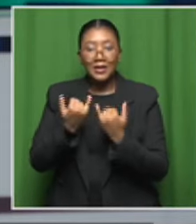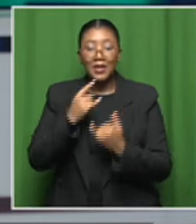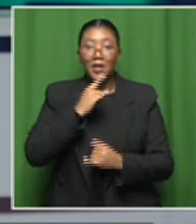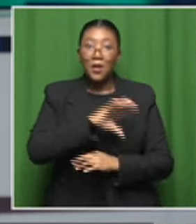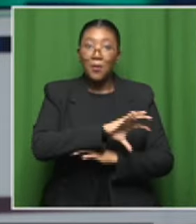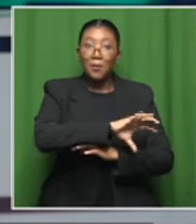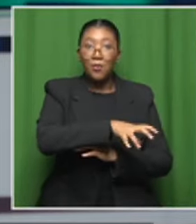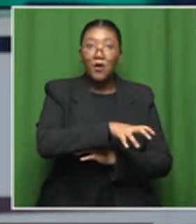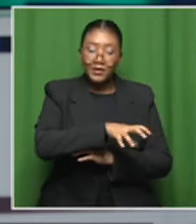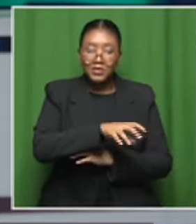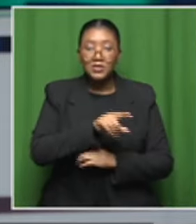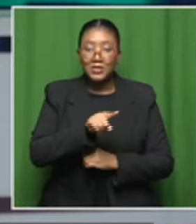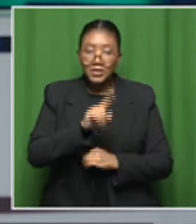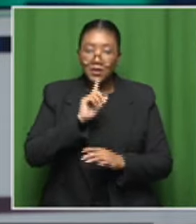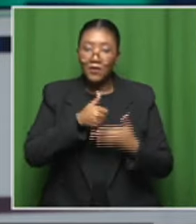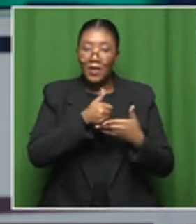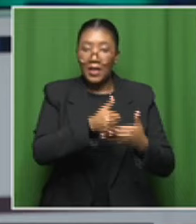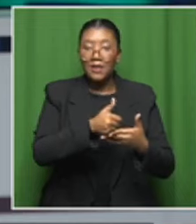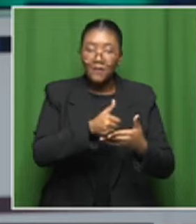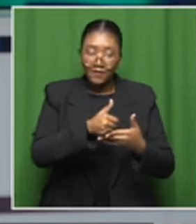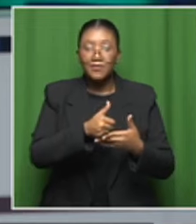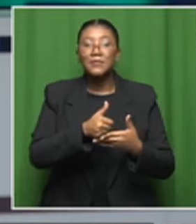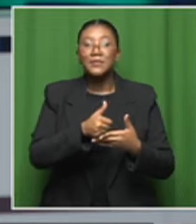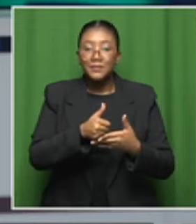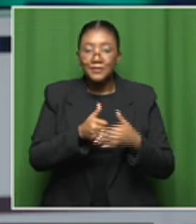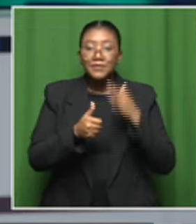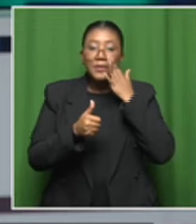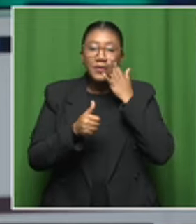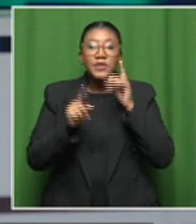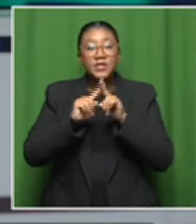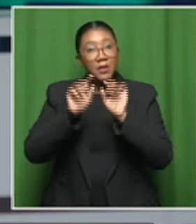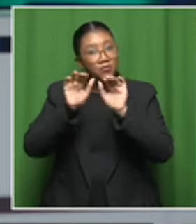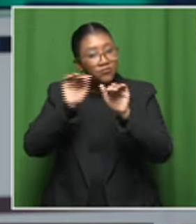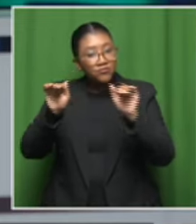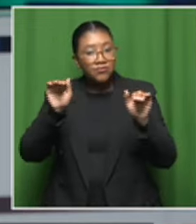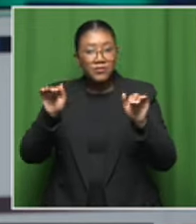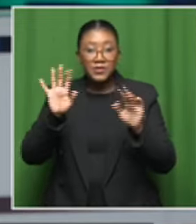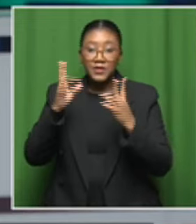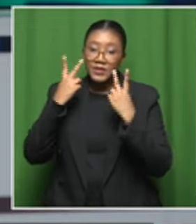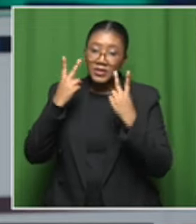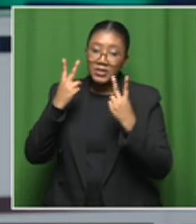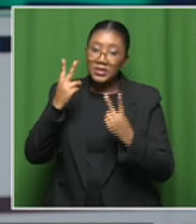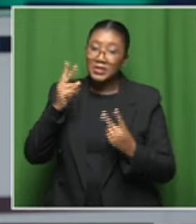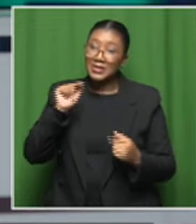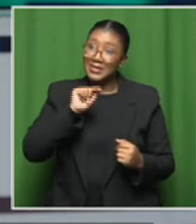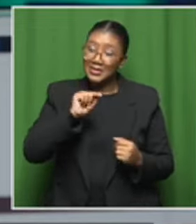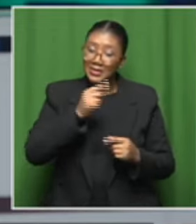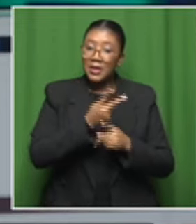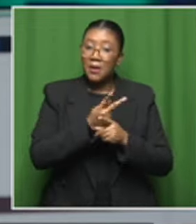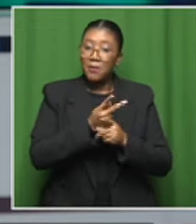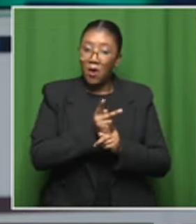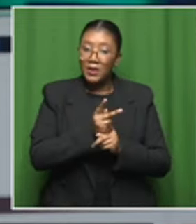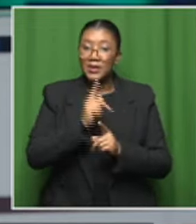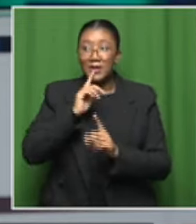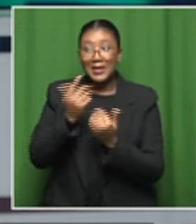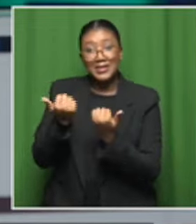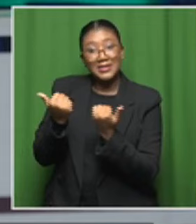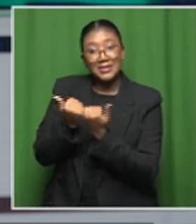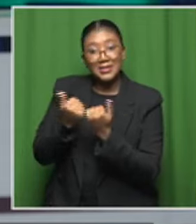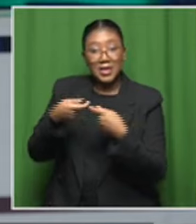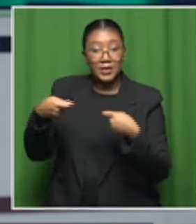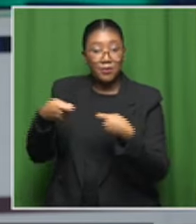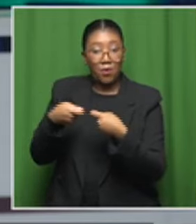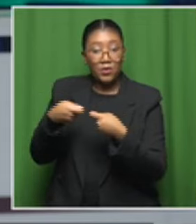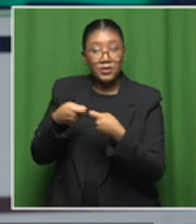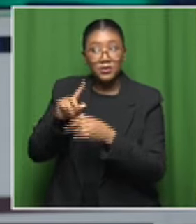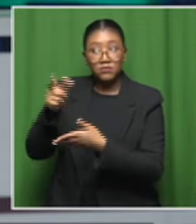and so forth, moving down as well, saying to people, look at this product. It is a product. Sponsors, this is something that's basically going to